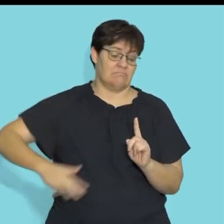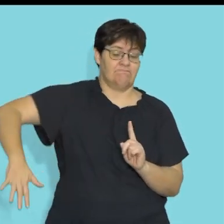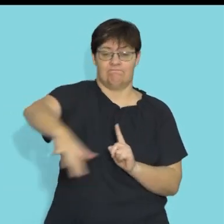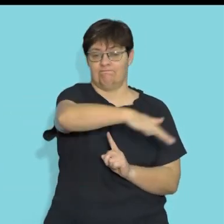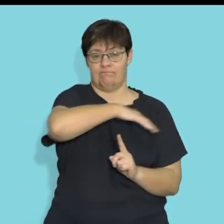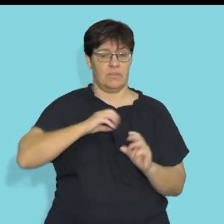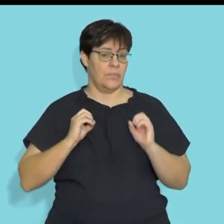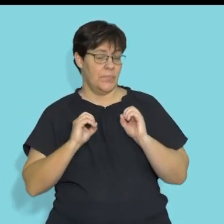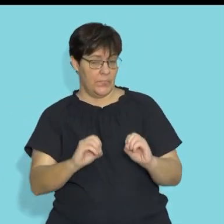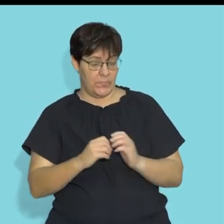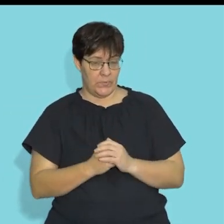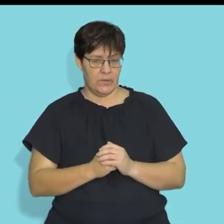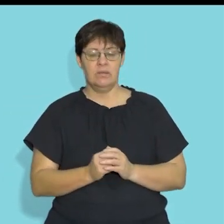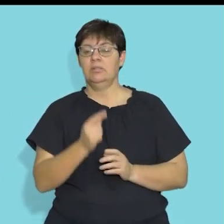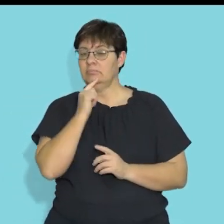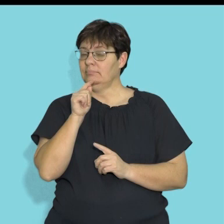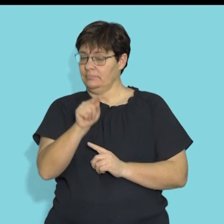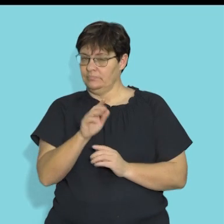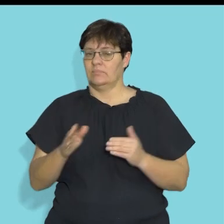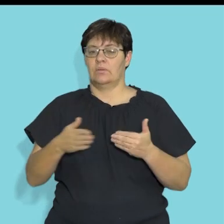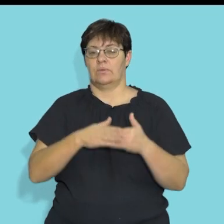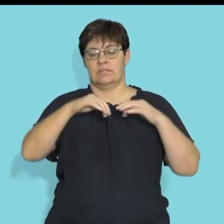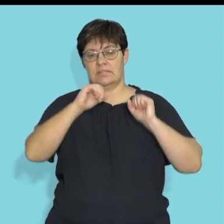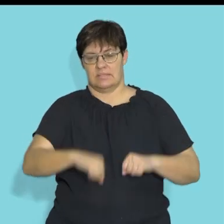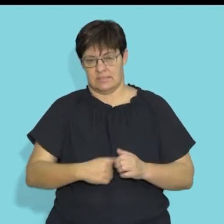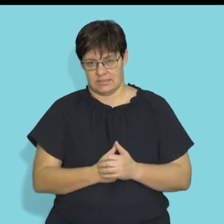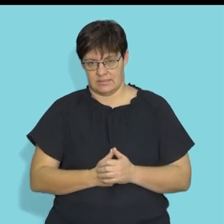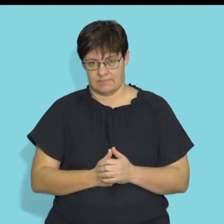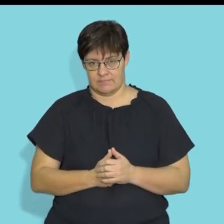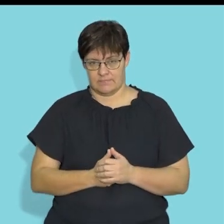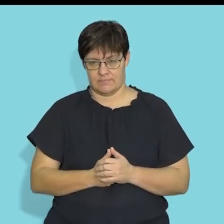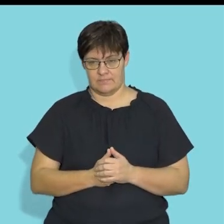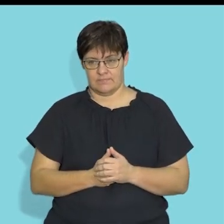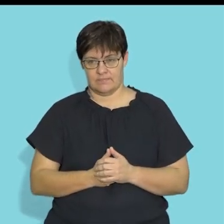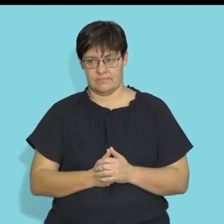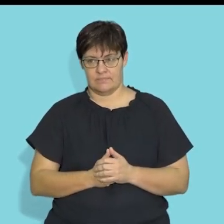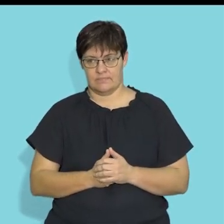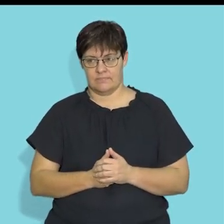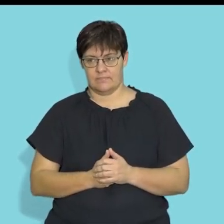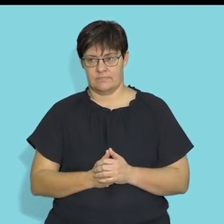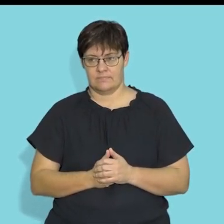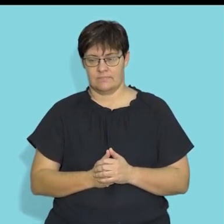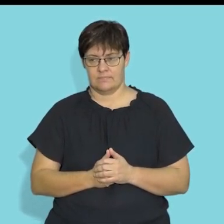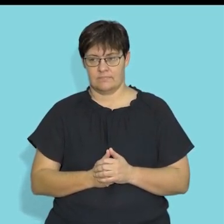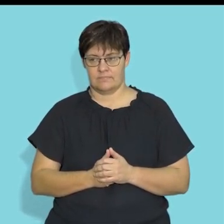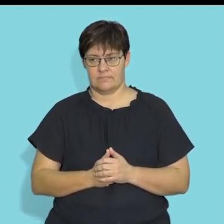the surroundings, and we then say this is a closed system.